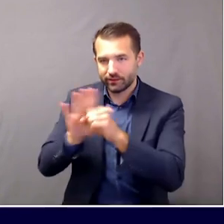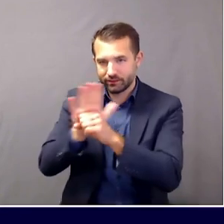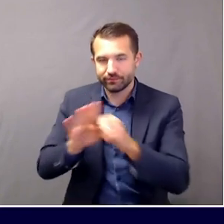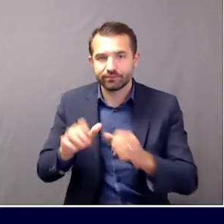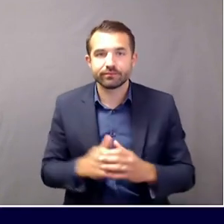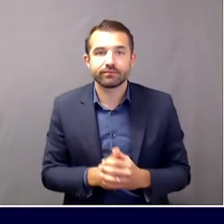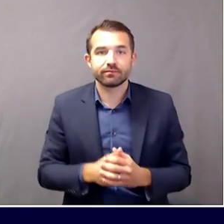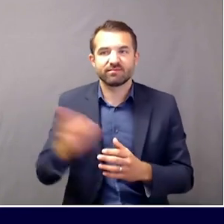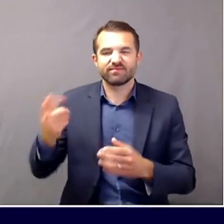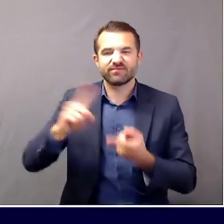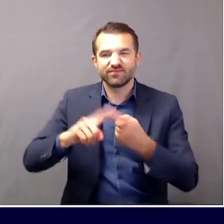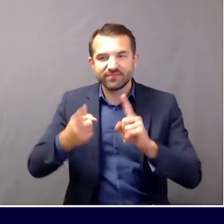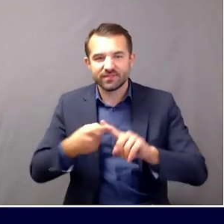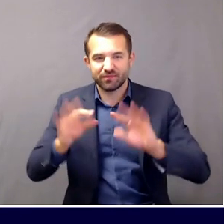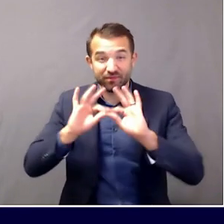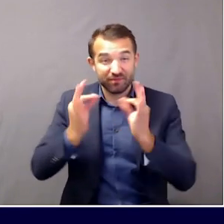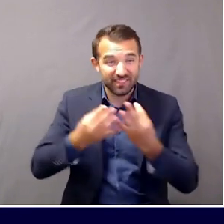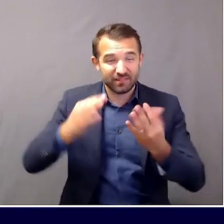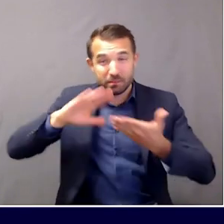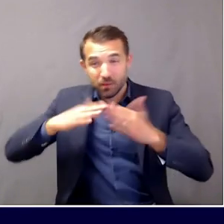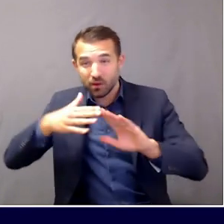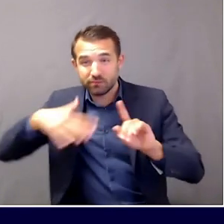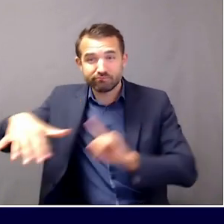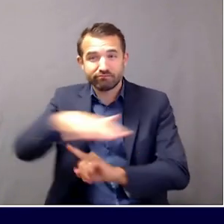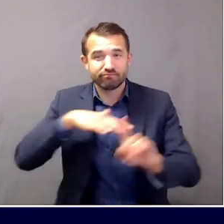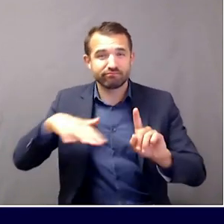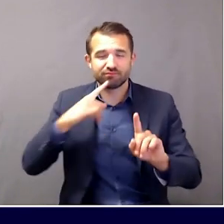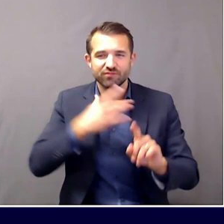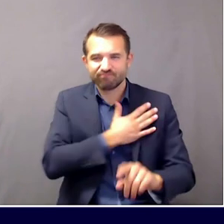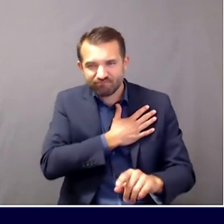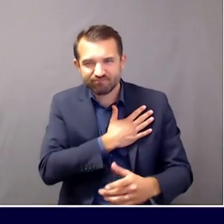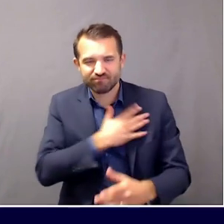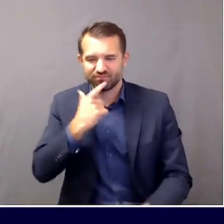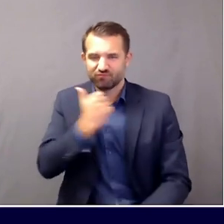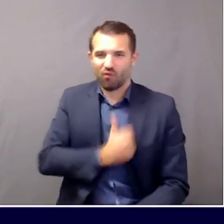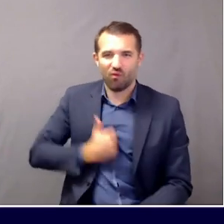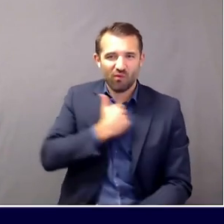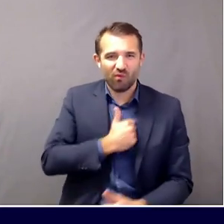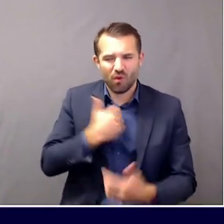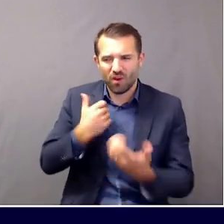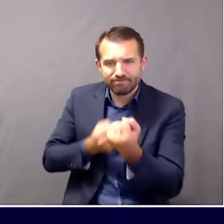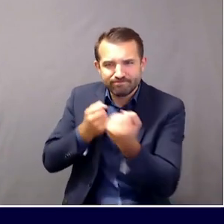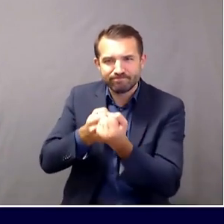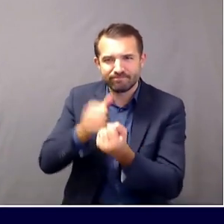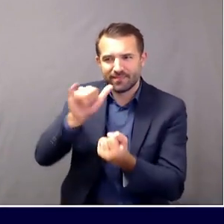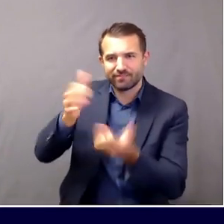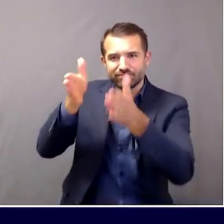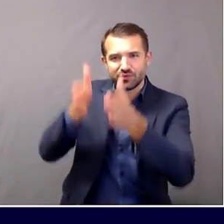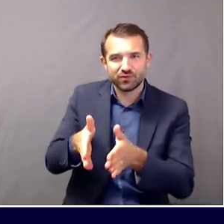friends, family, and community our deepest condolences during this time of their grieving.